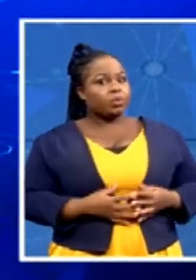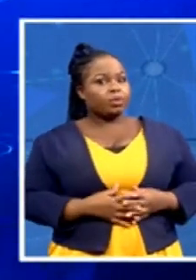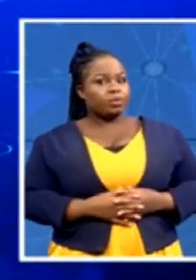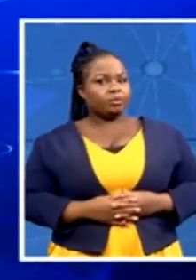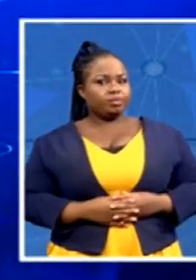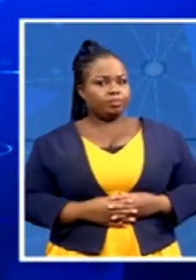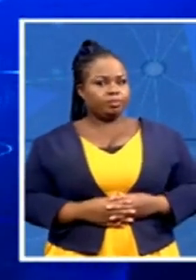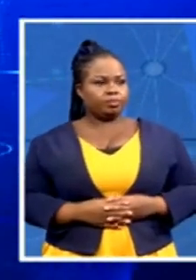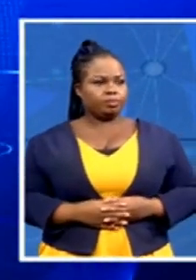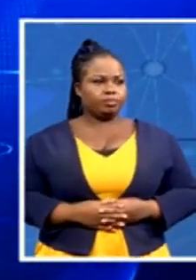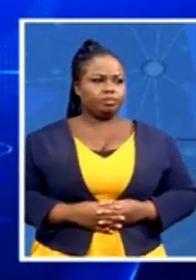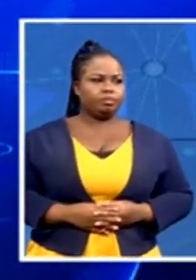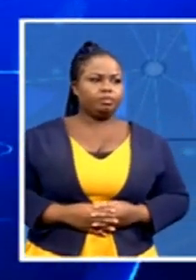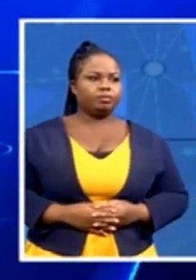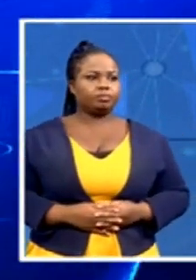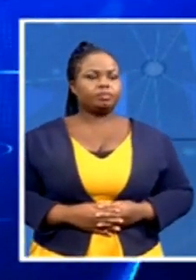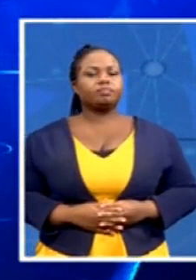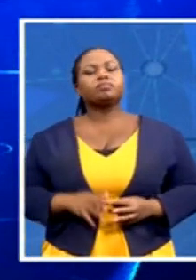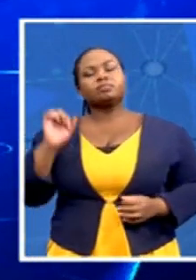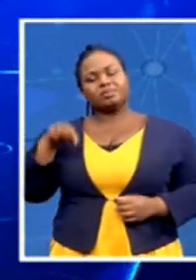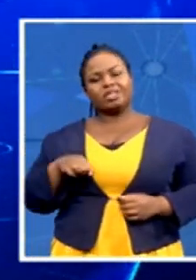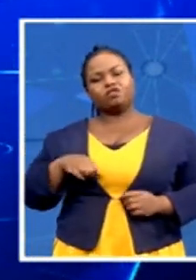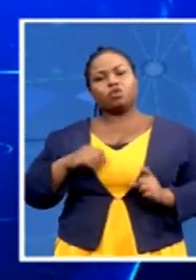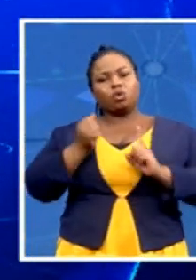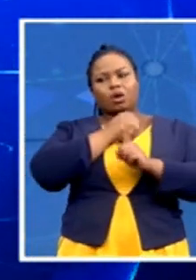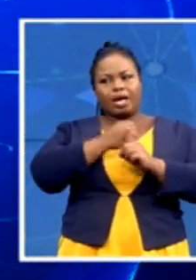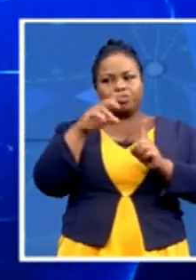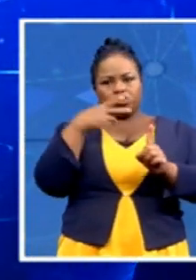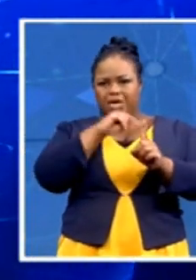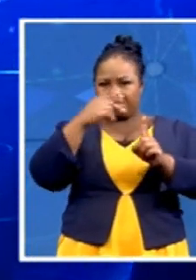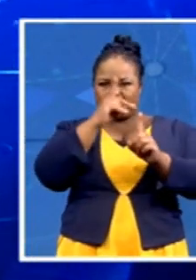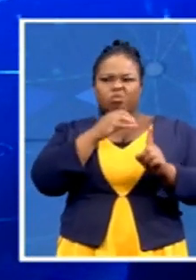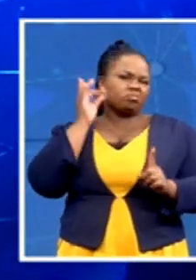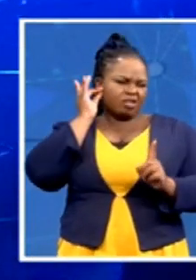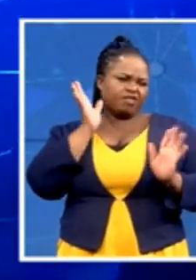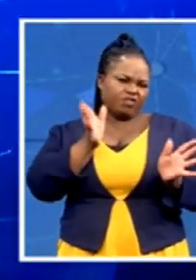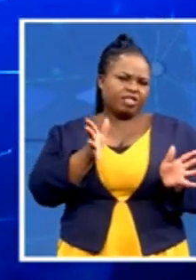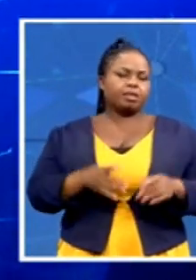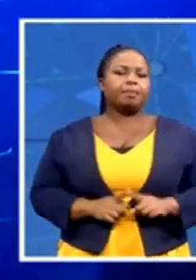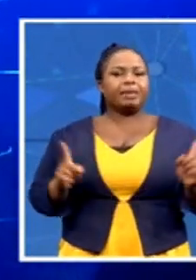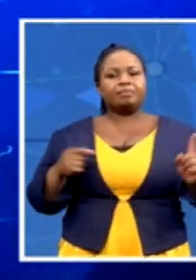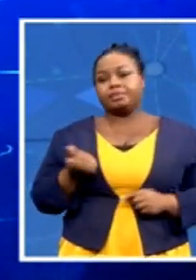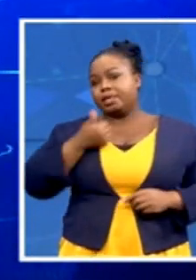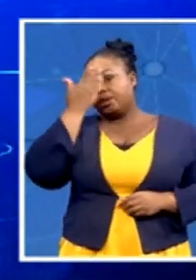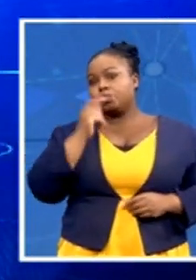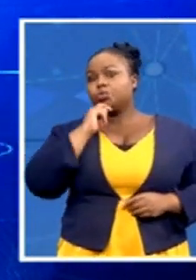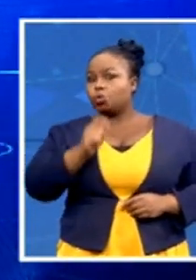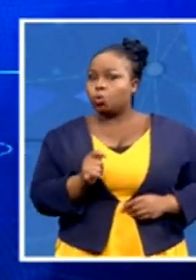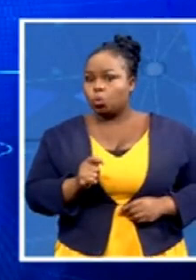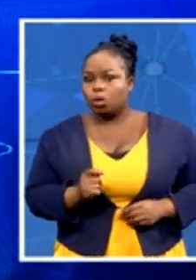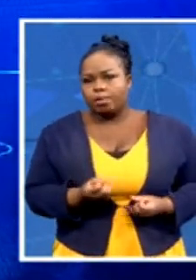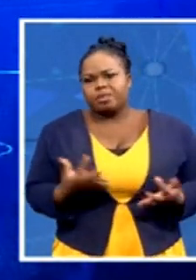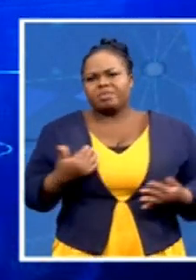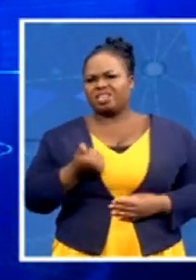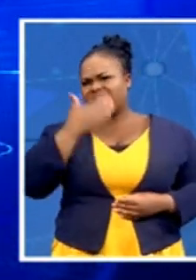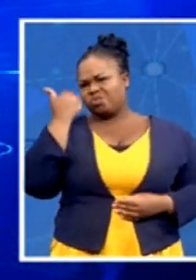Torture we do have, even though I don't have the numbers, but I don't know what could be wrong with some of police